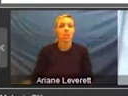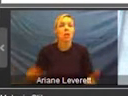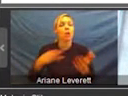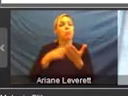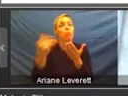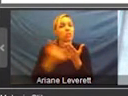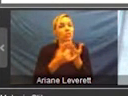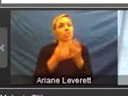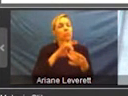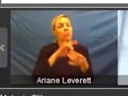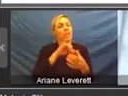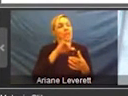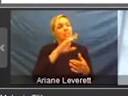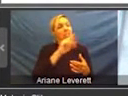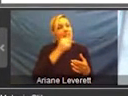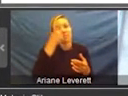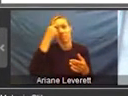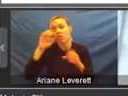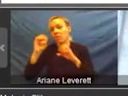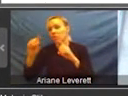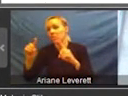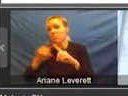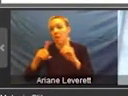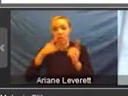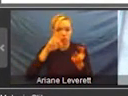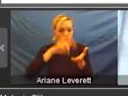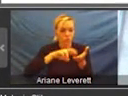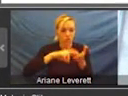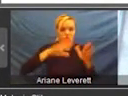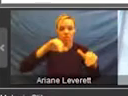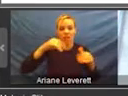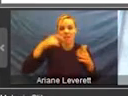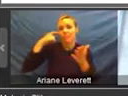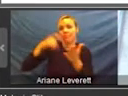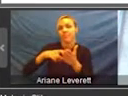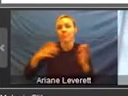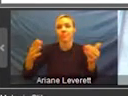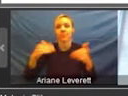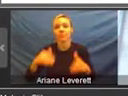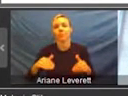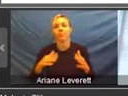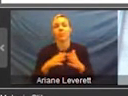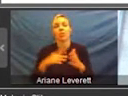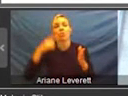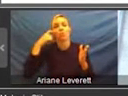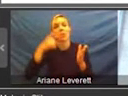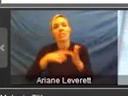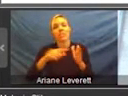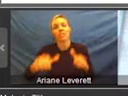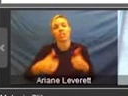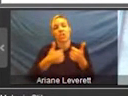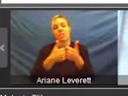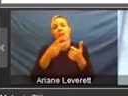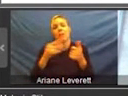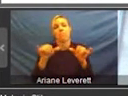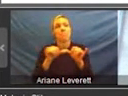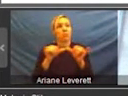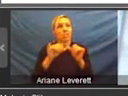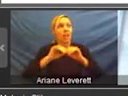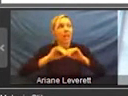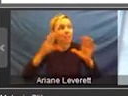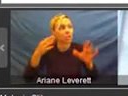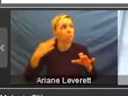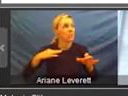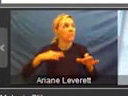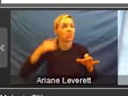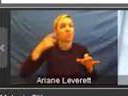that have not been grasped yet by research. Recognition of challenges and measuring clear benefits of ICT use in education